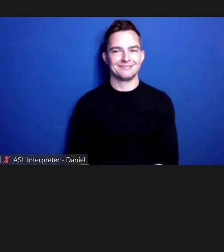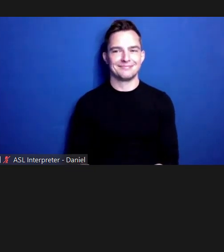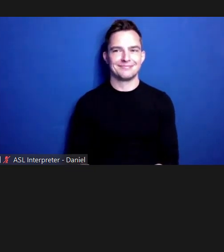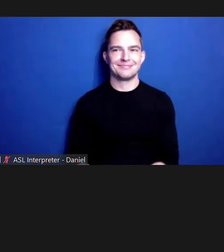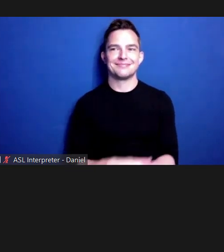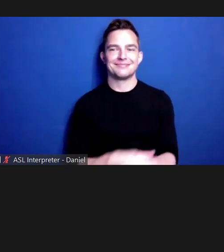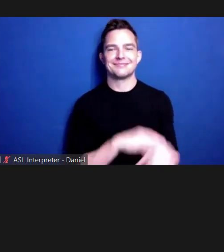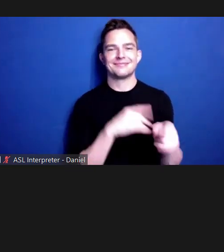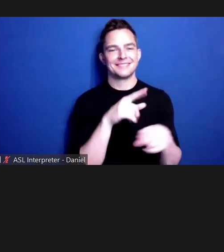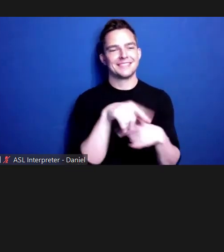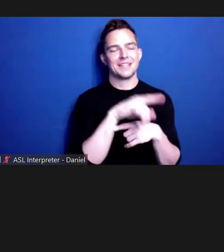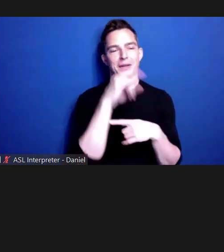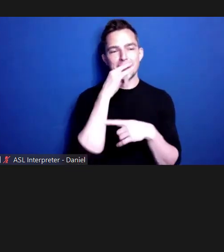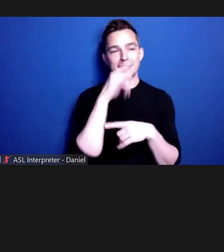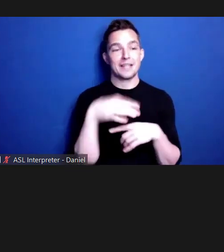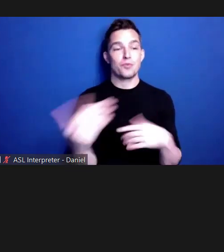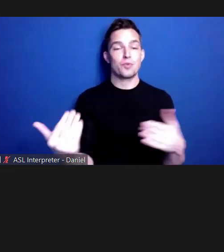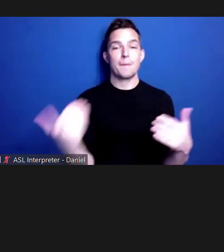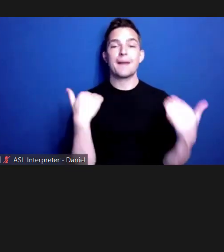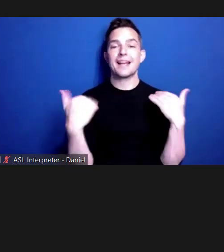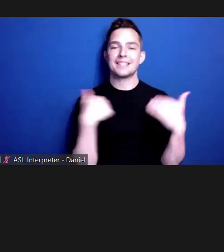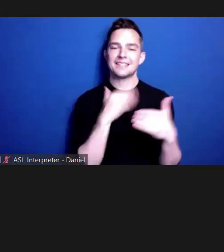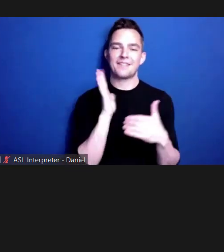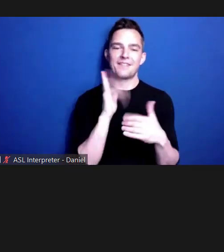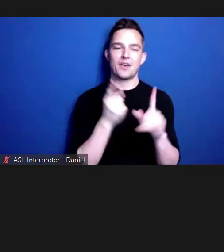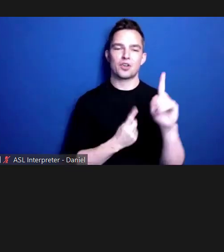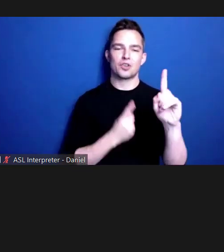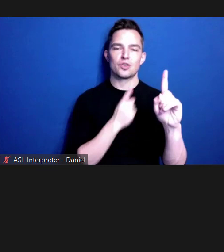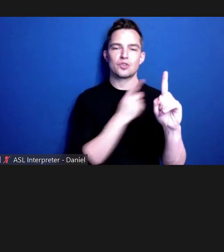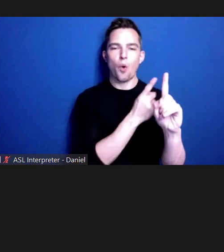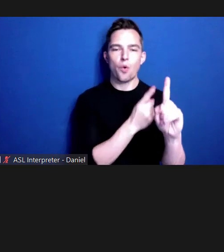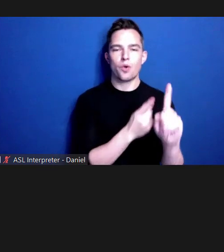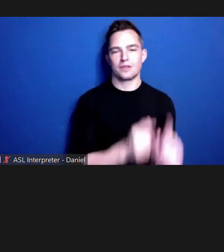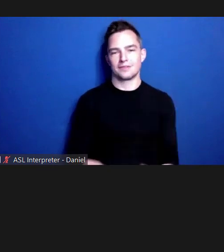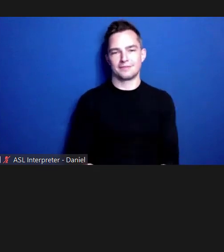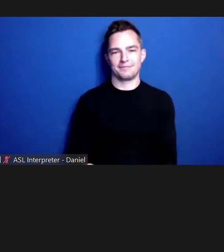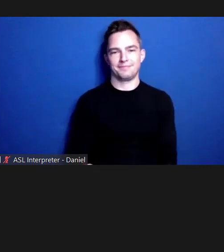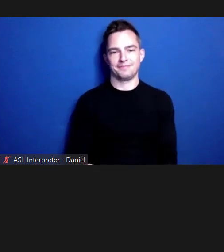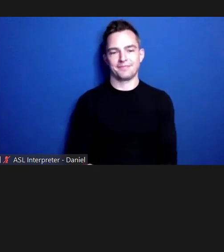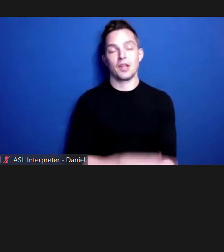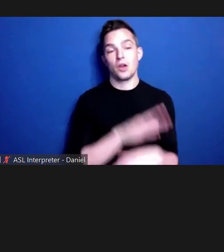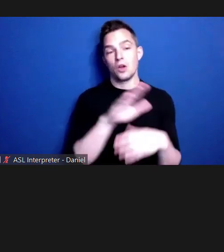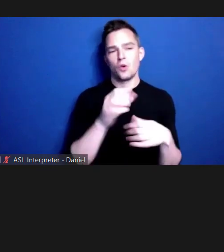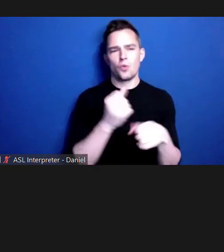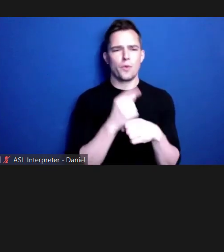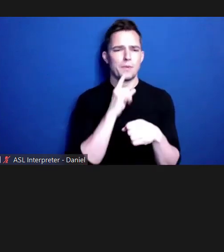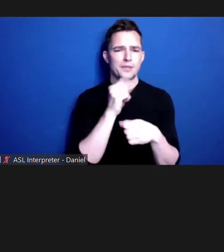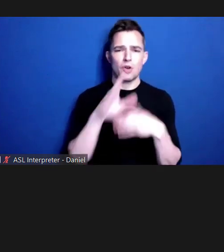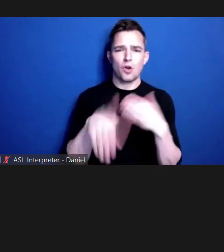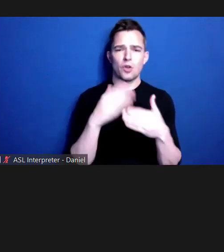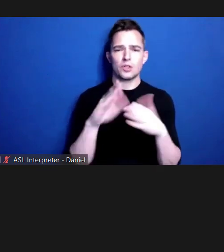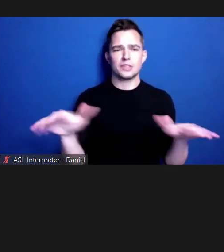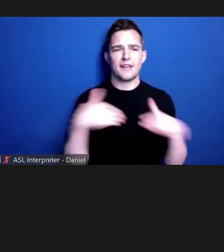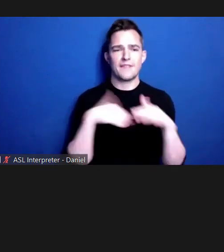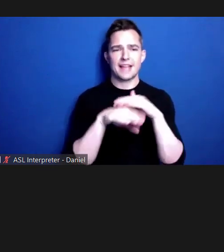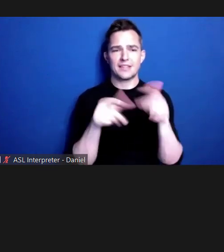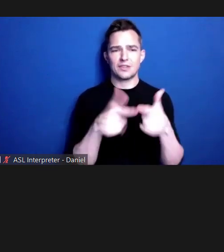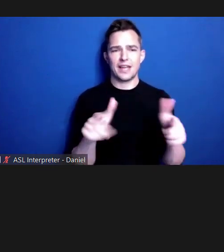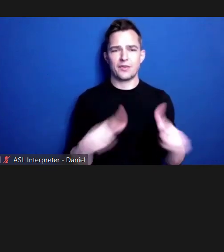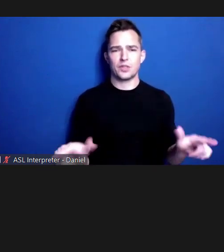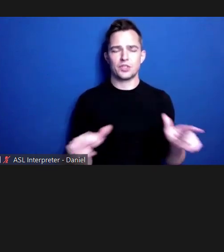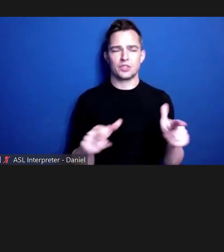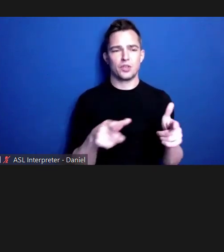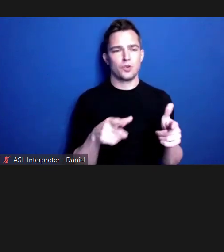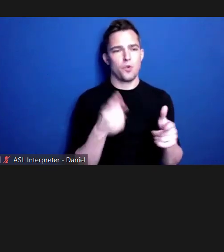So those children remind us of our goal. We want to make sure that all children have access to language one way or